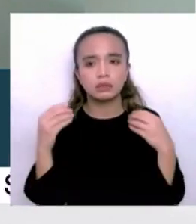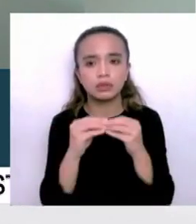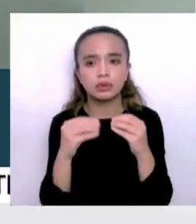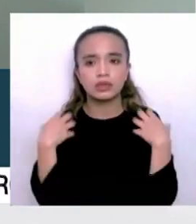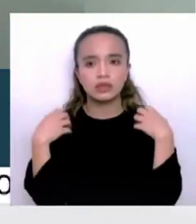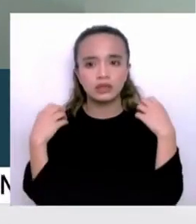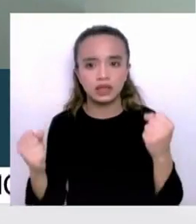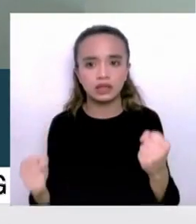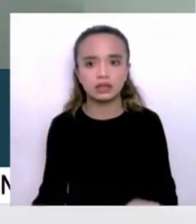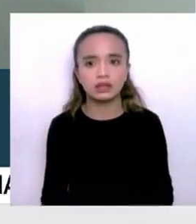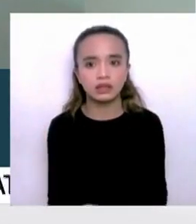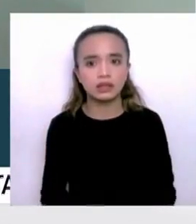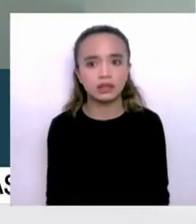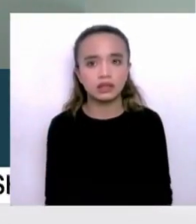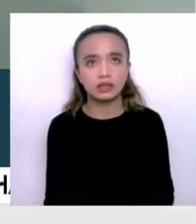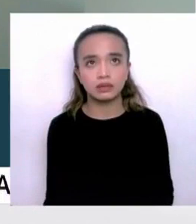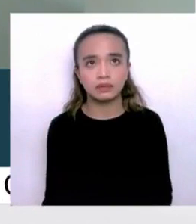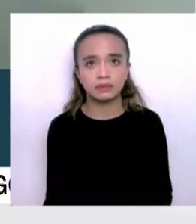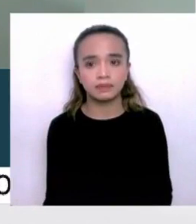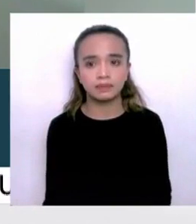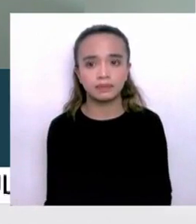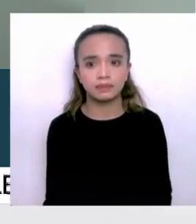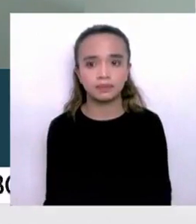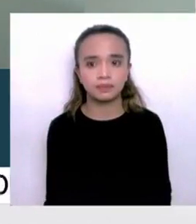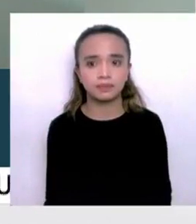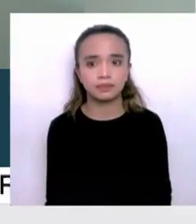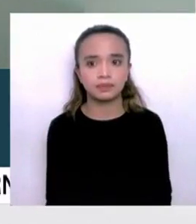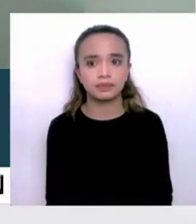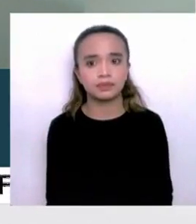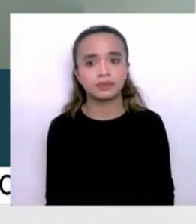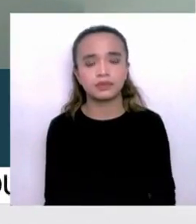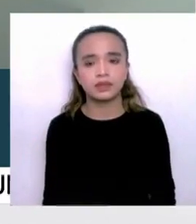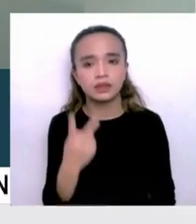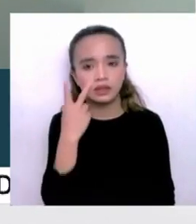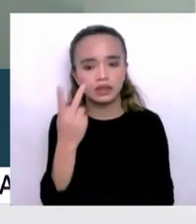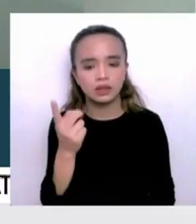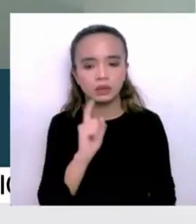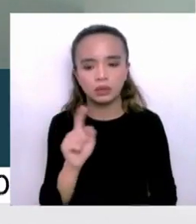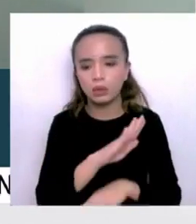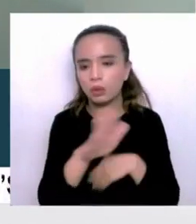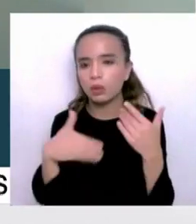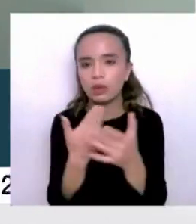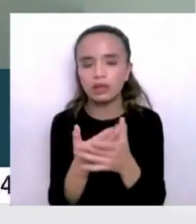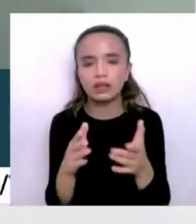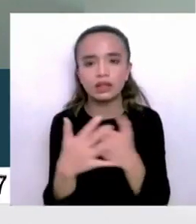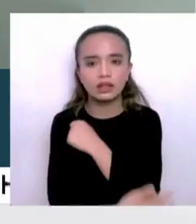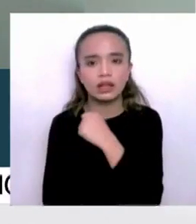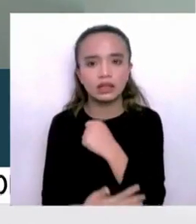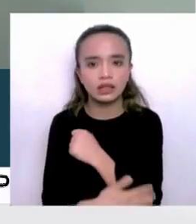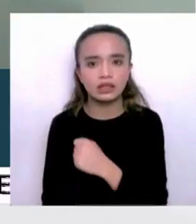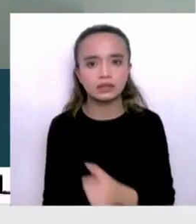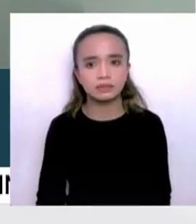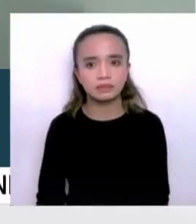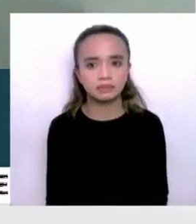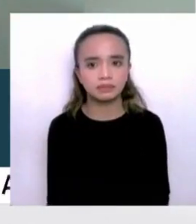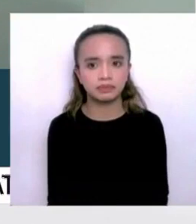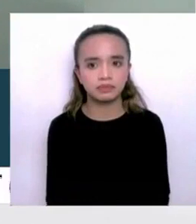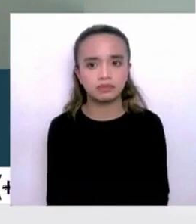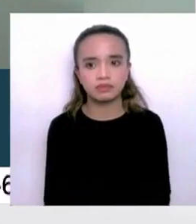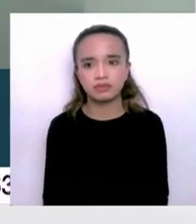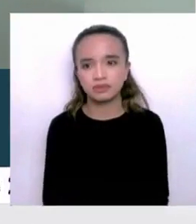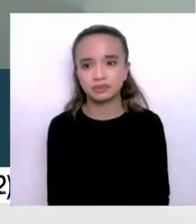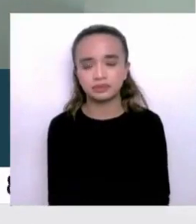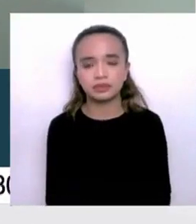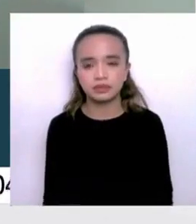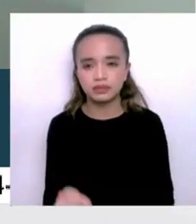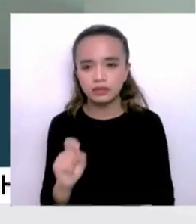ASEAN. And we will give every measure to all countries, middle powers, the other,